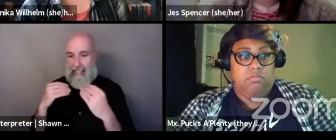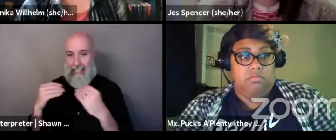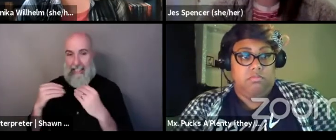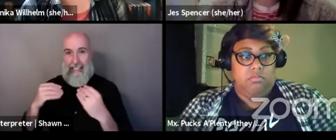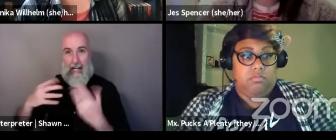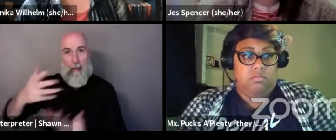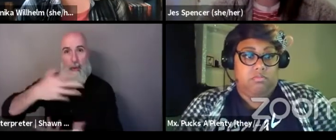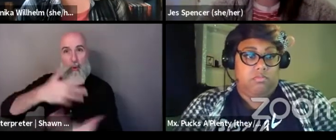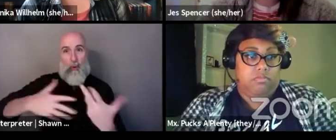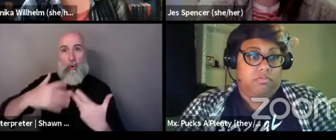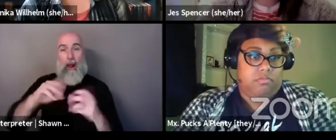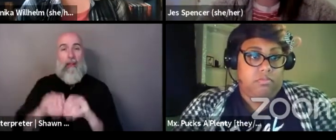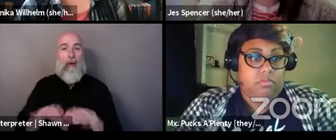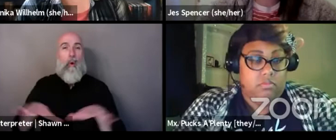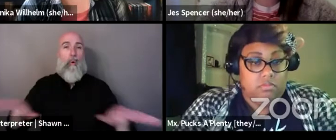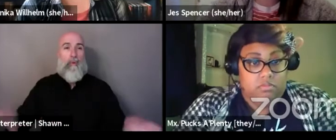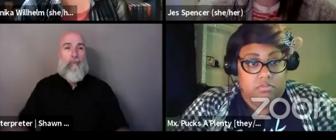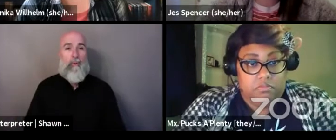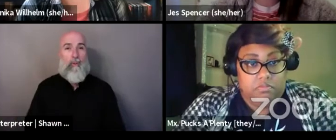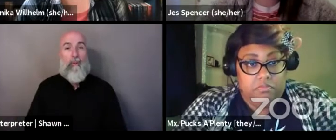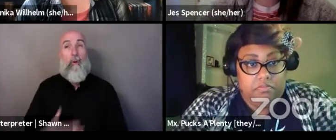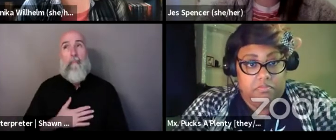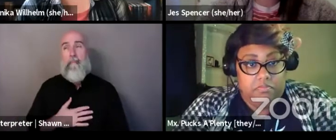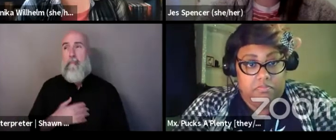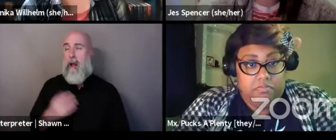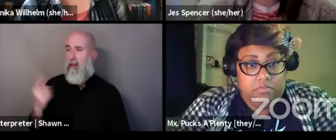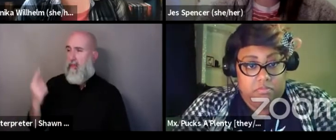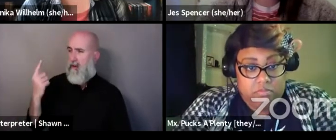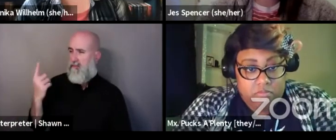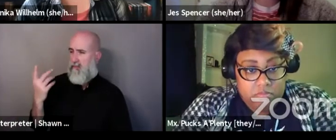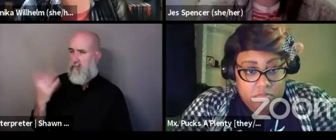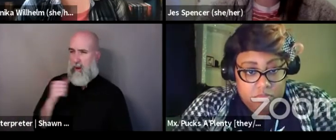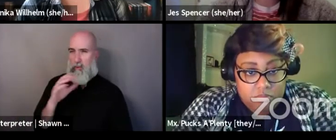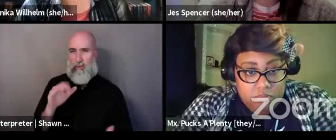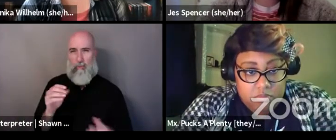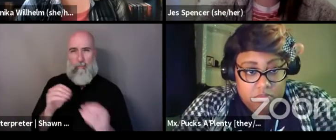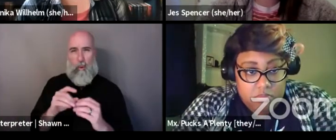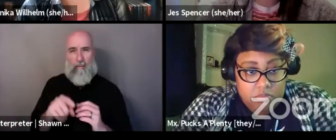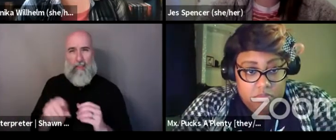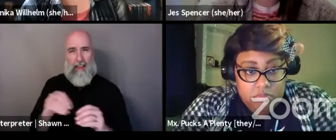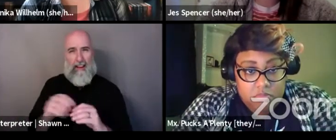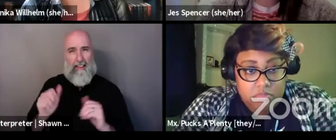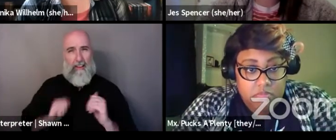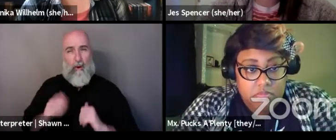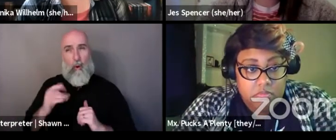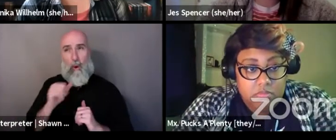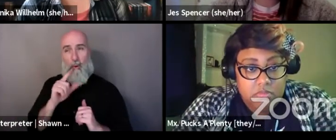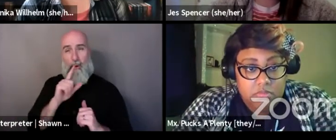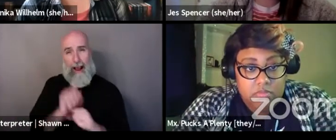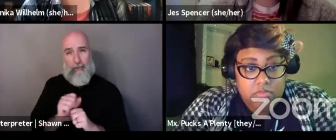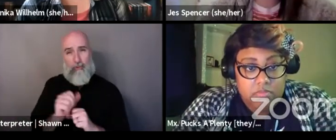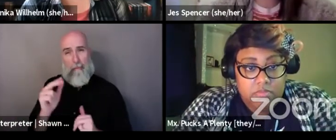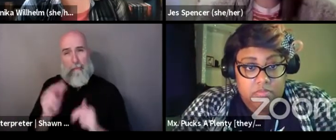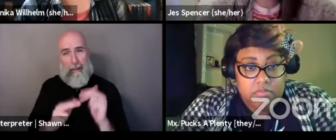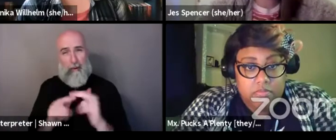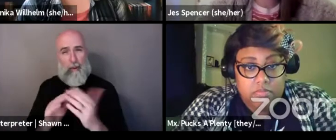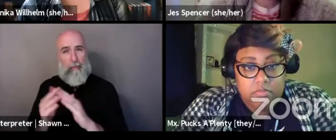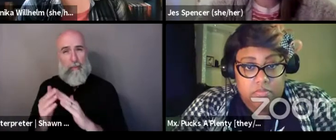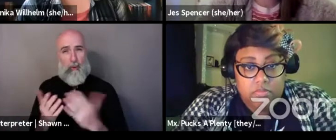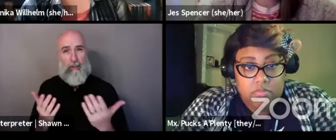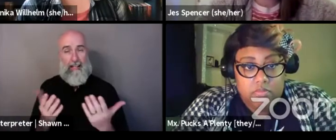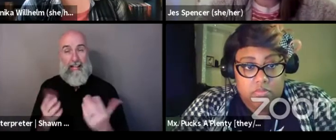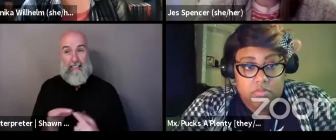and then go our separate ways. So my thought is too, is like, why don't we do that more in theater? Why don't we actually build community, especially if we're